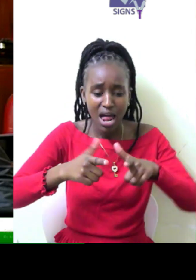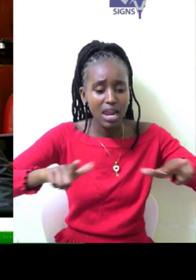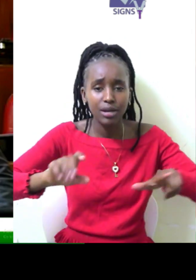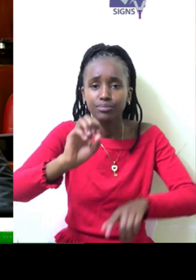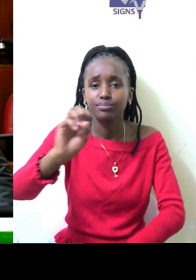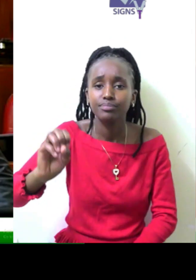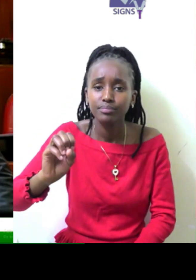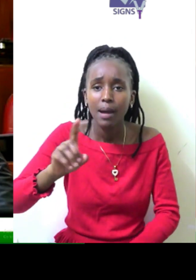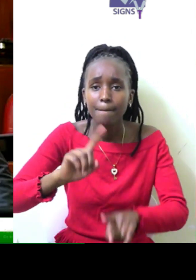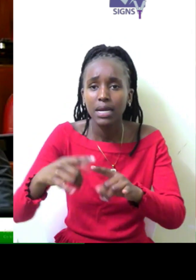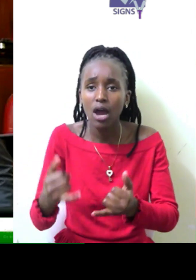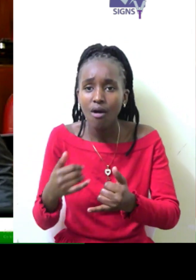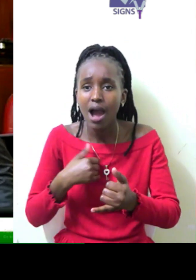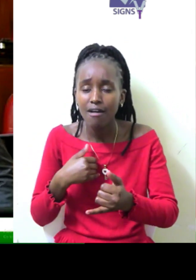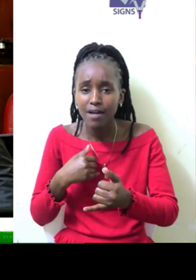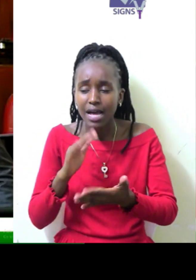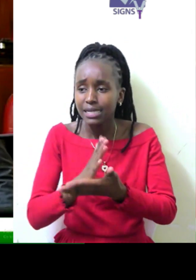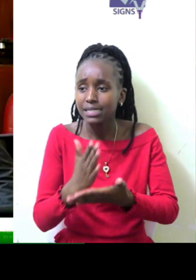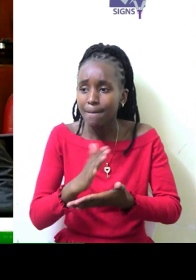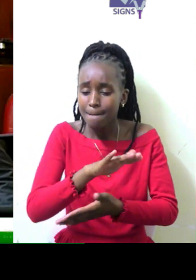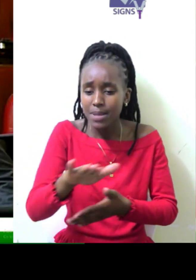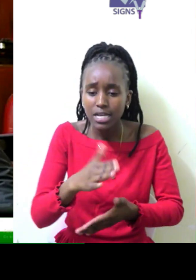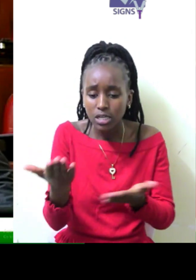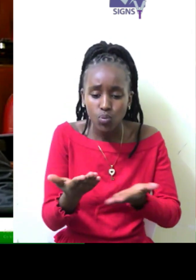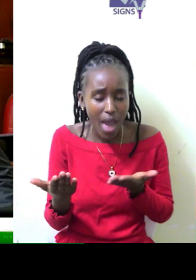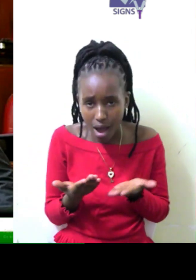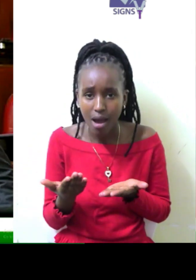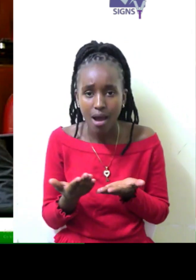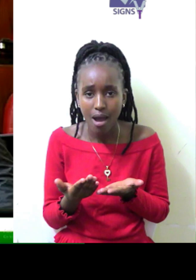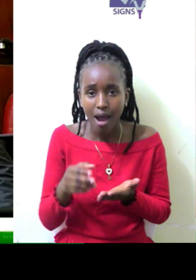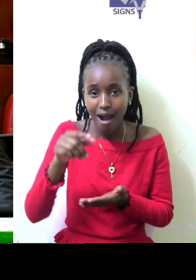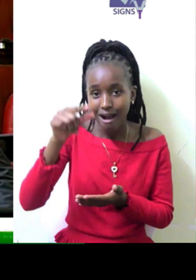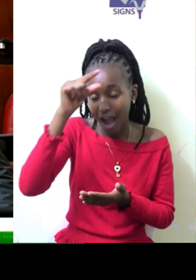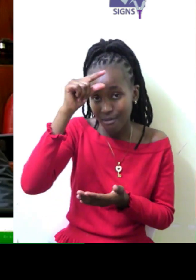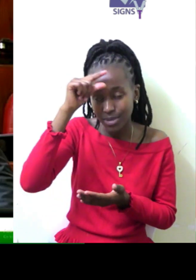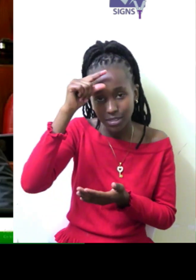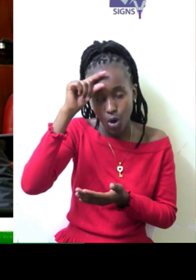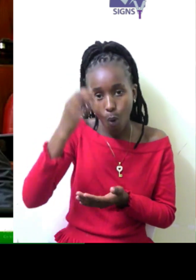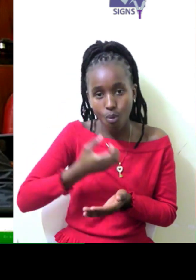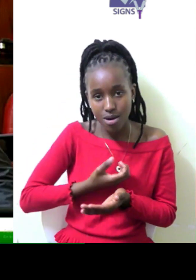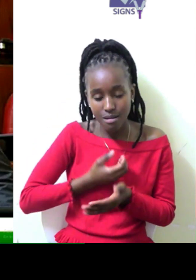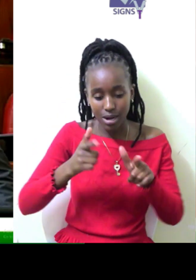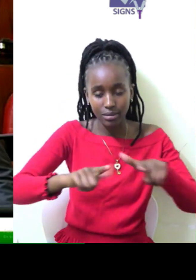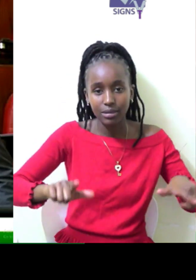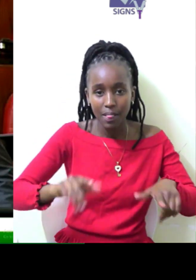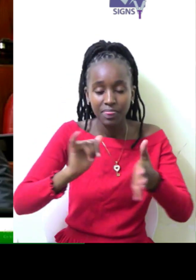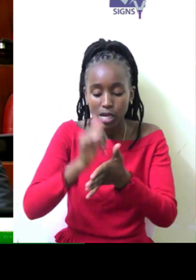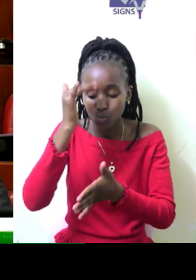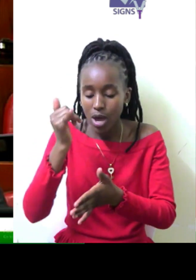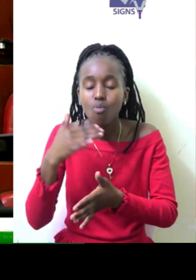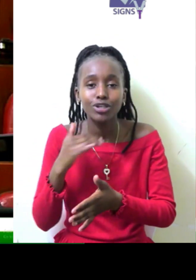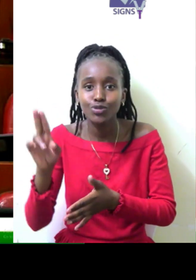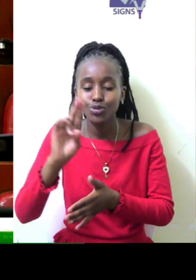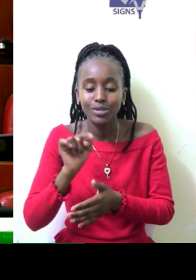some pieces of land owned by government. And that is what you want to make use of. We are telling the members of the public that even